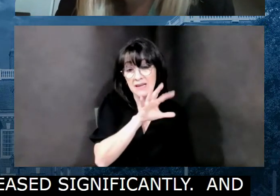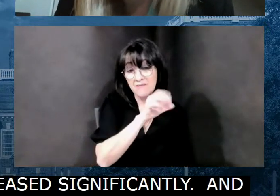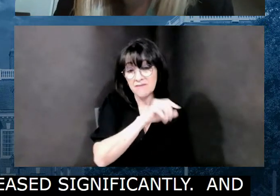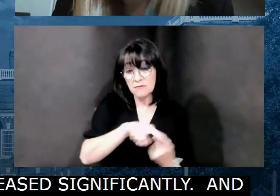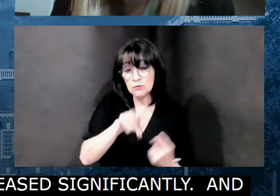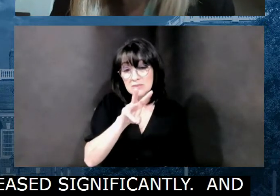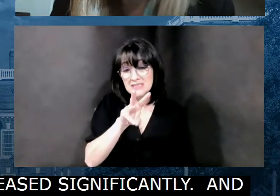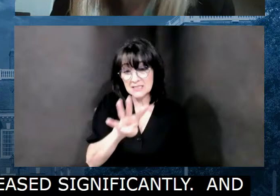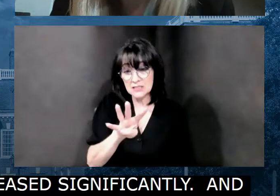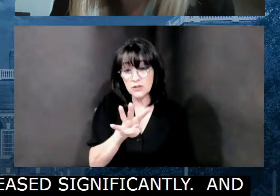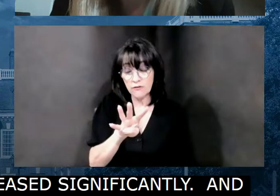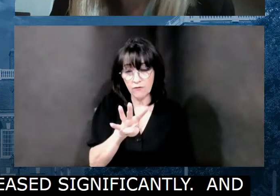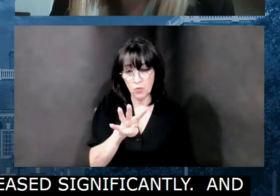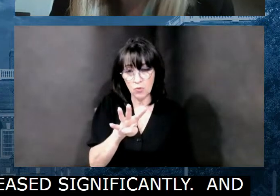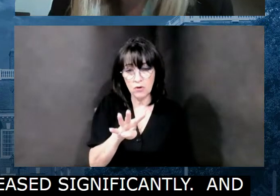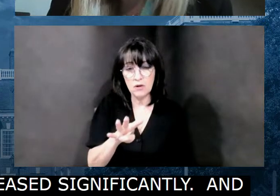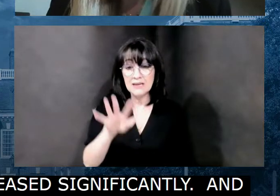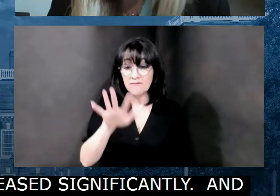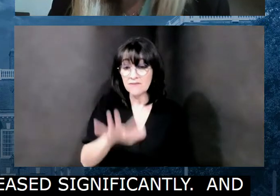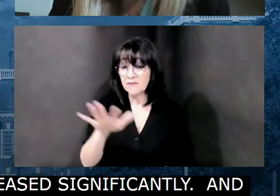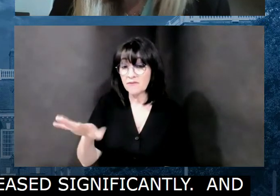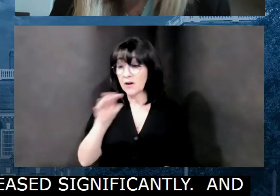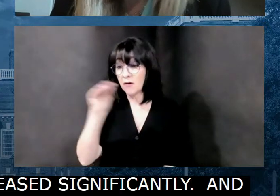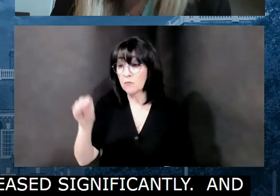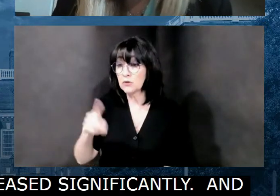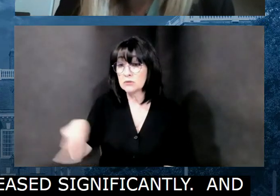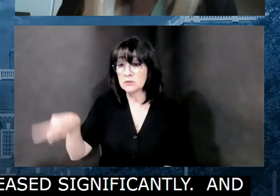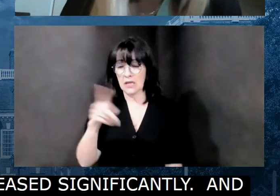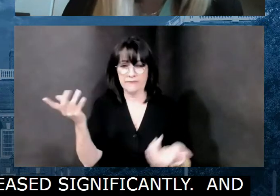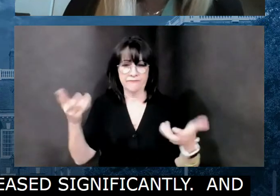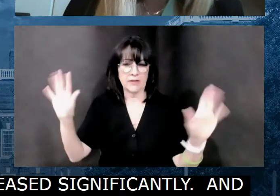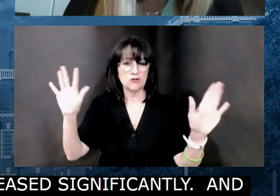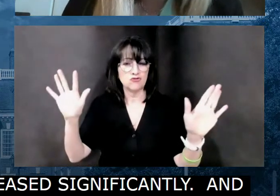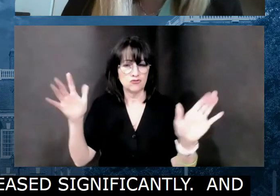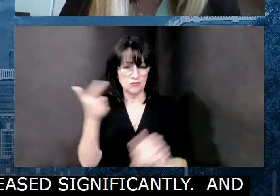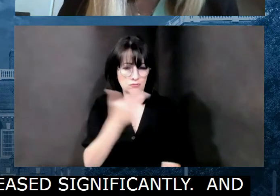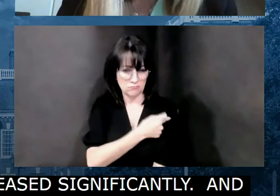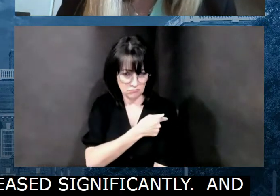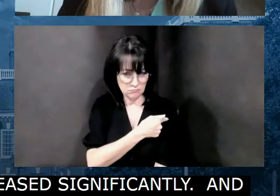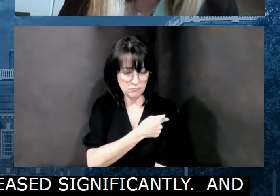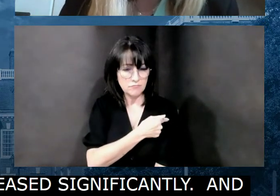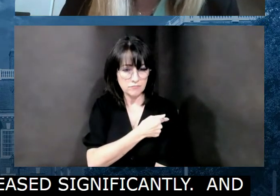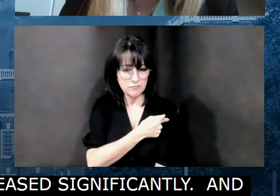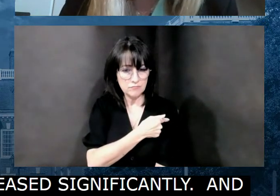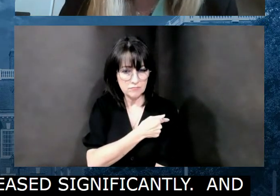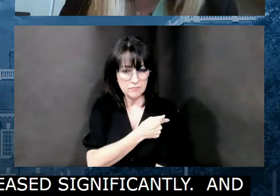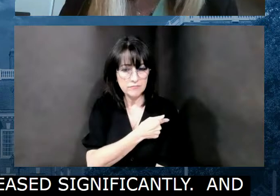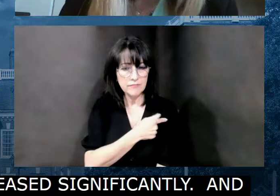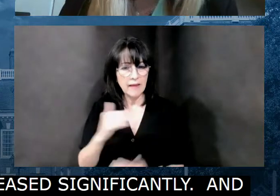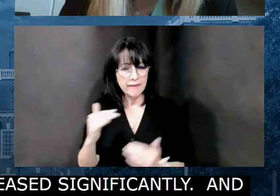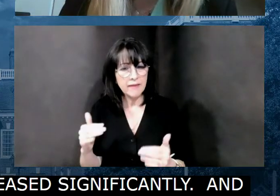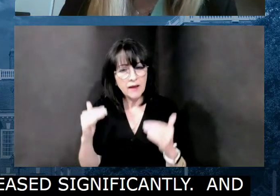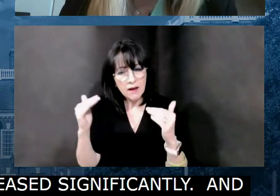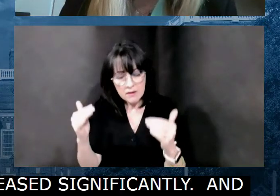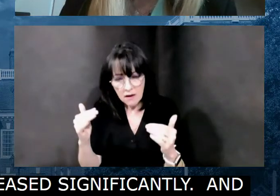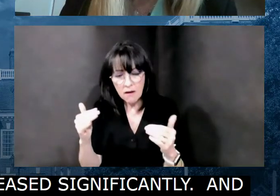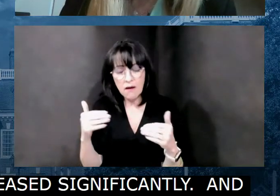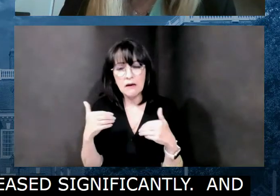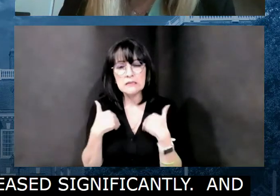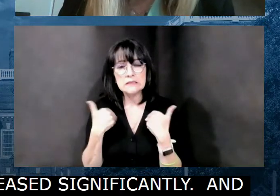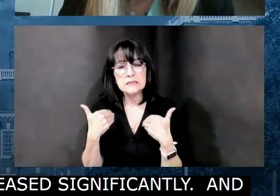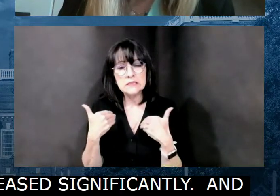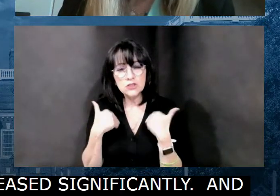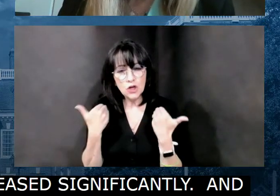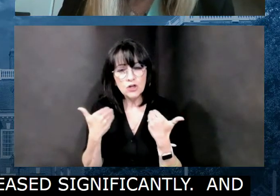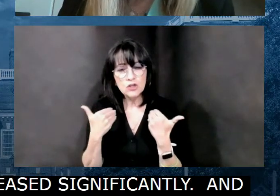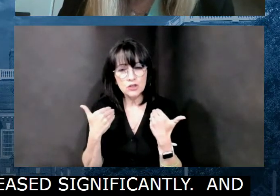55% fully vaccinated. But as we get a little younger,